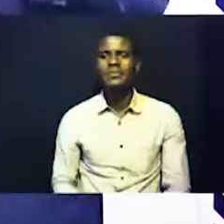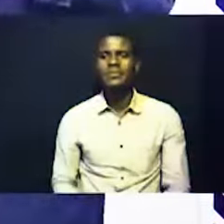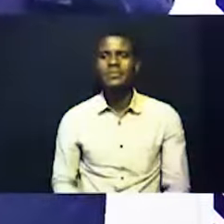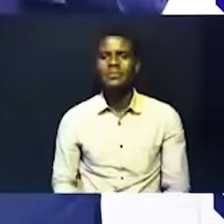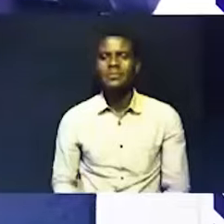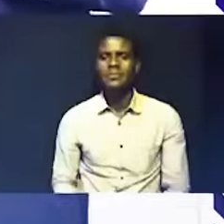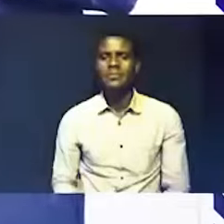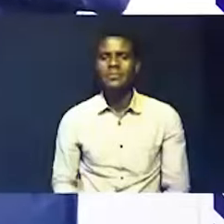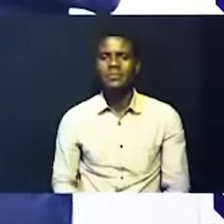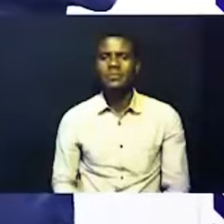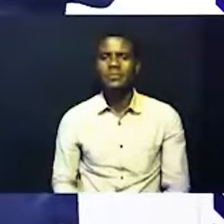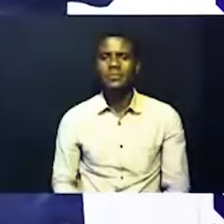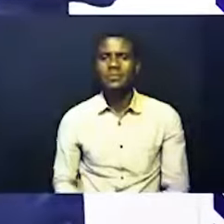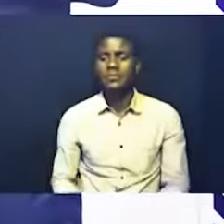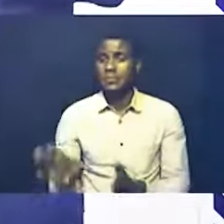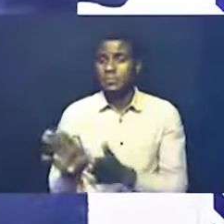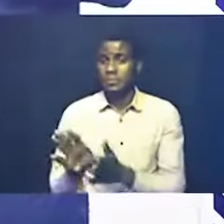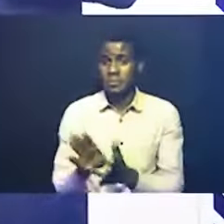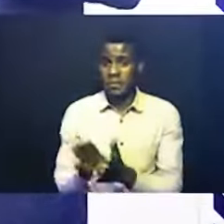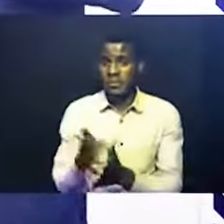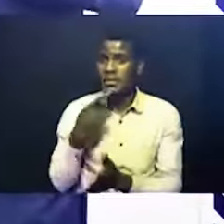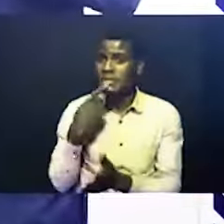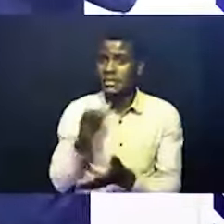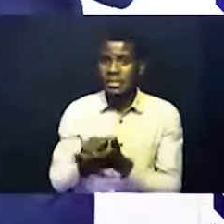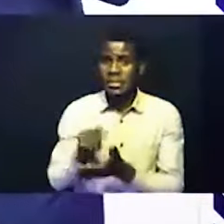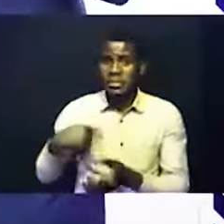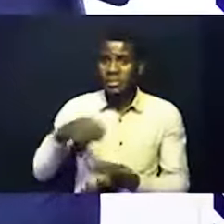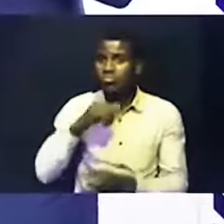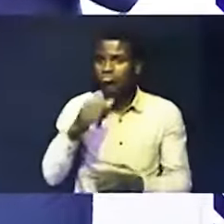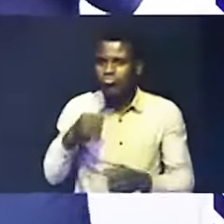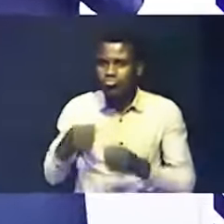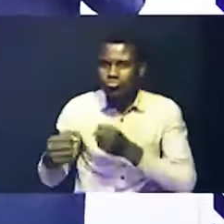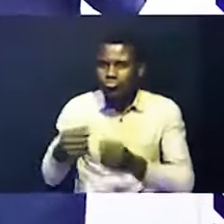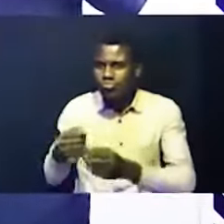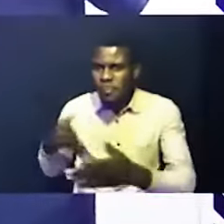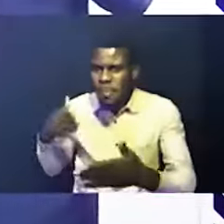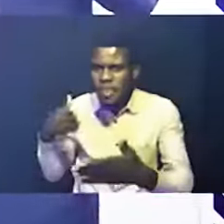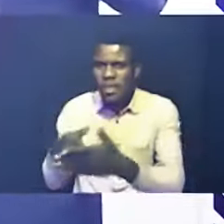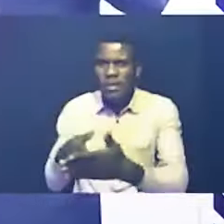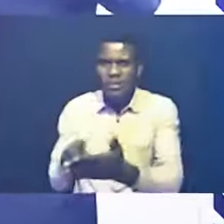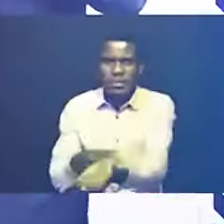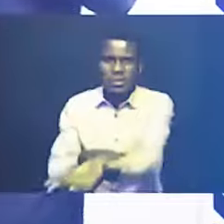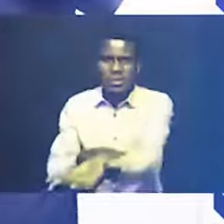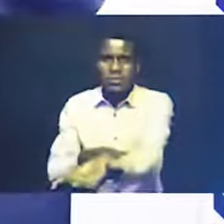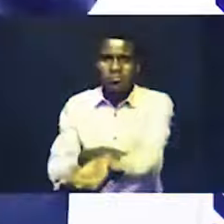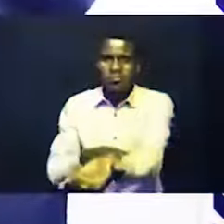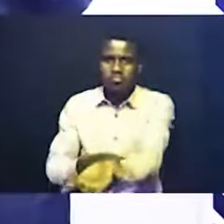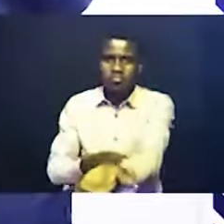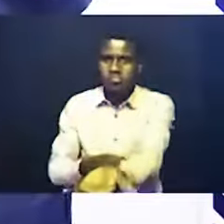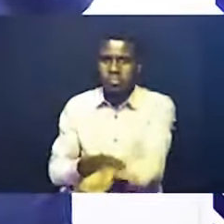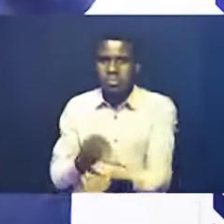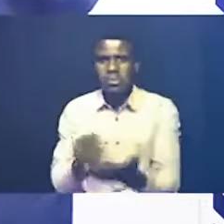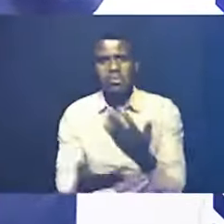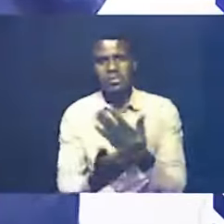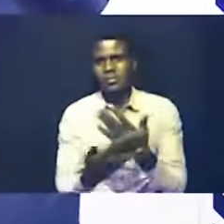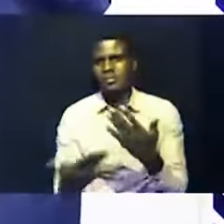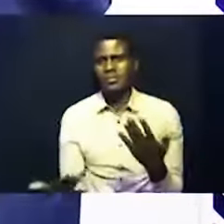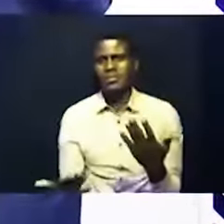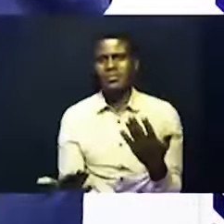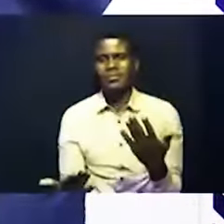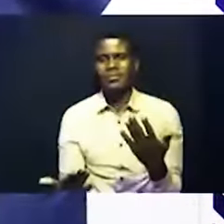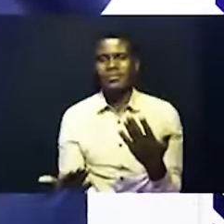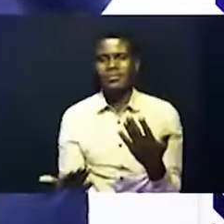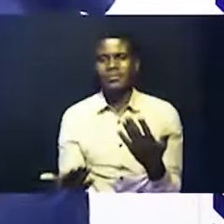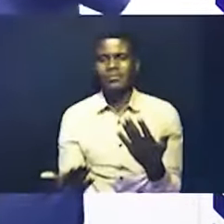so scripture says we are not fighting against flesh and blood and the average human being cannot